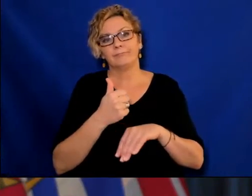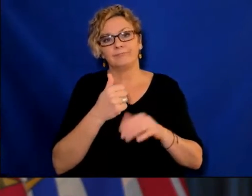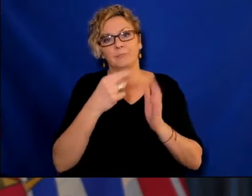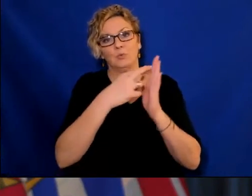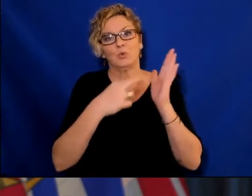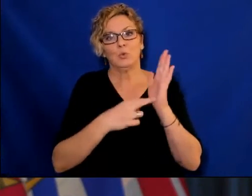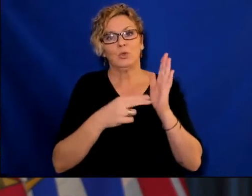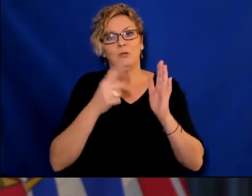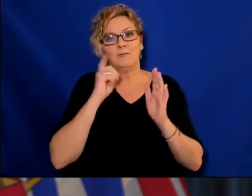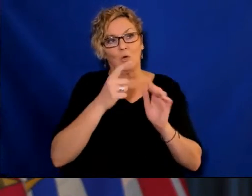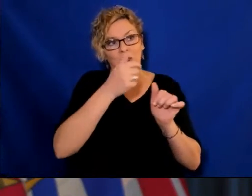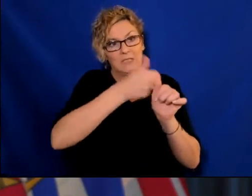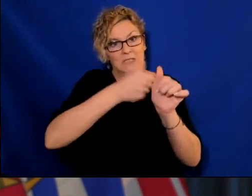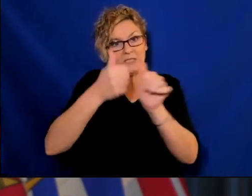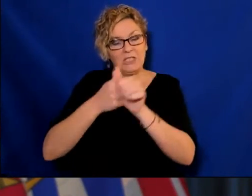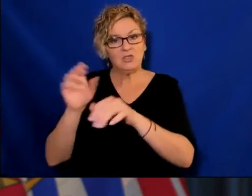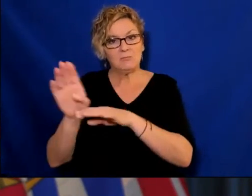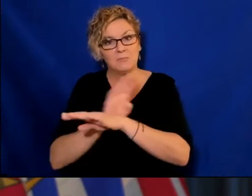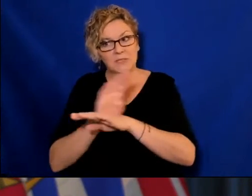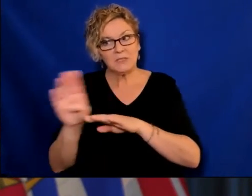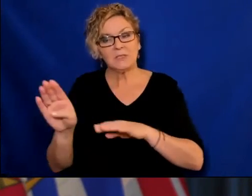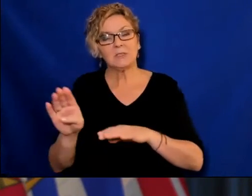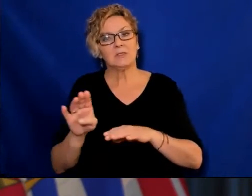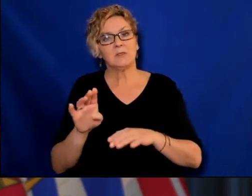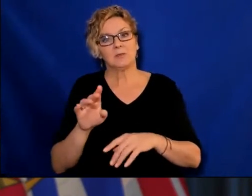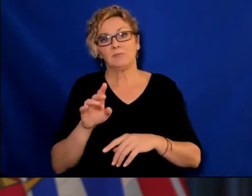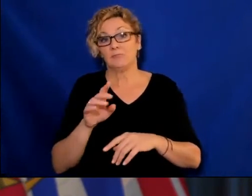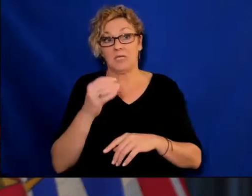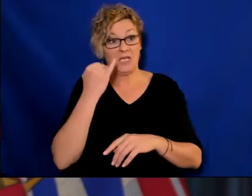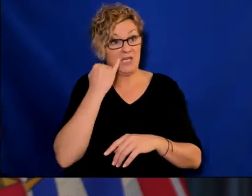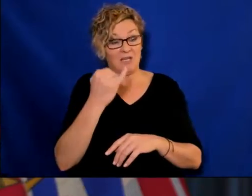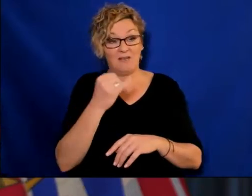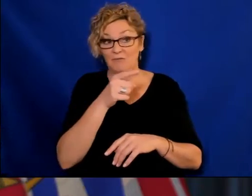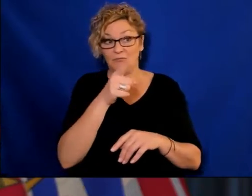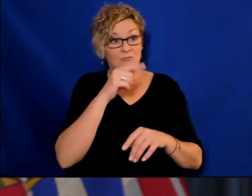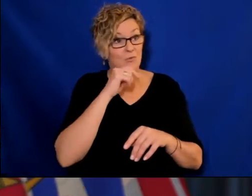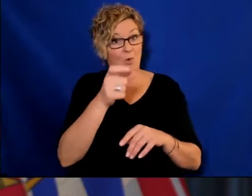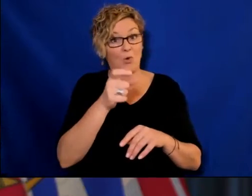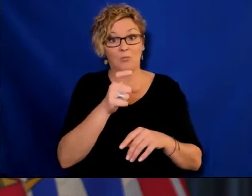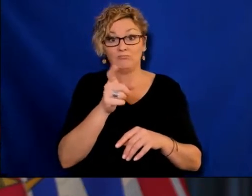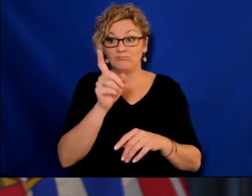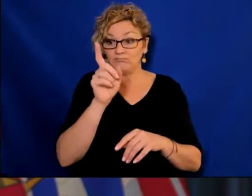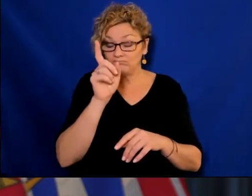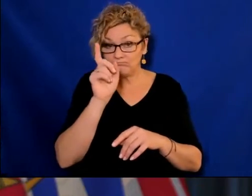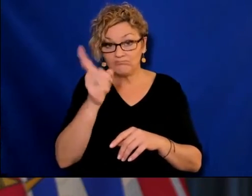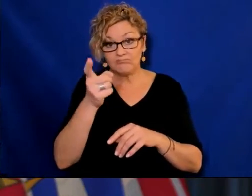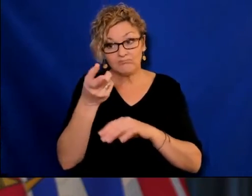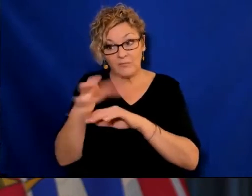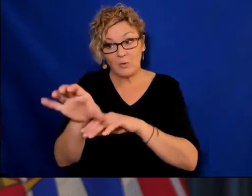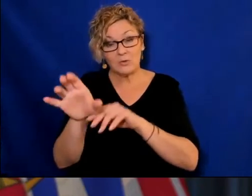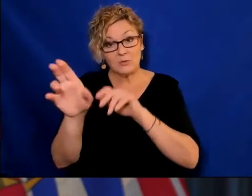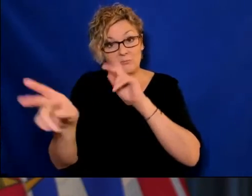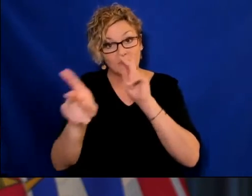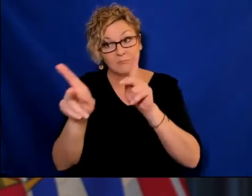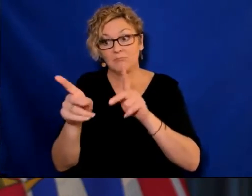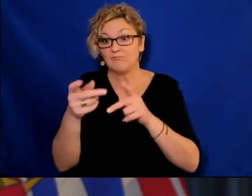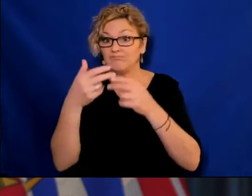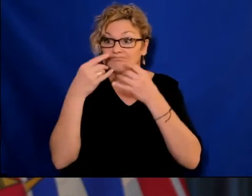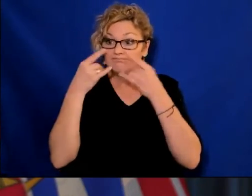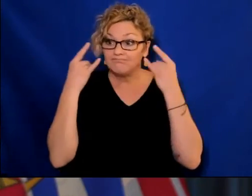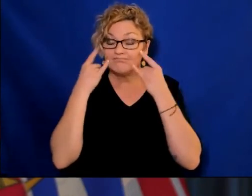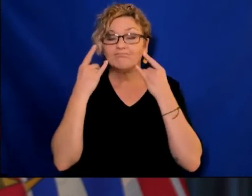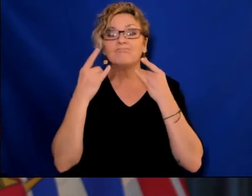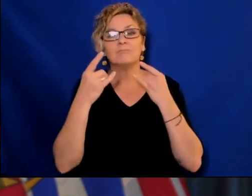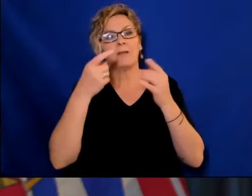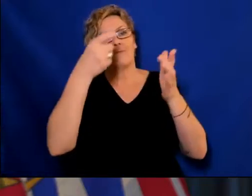need to think about is, you know, the mask mandate is not in and of itself something that has made a difference in terms of